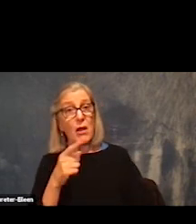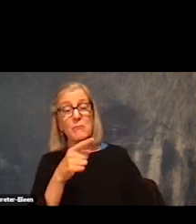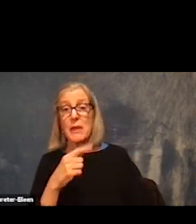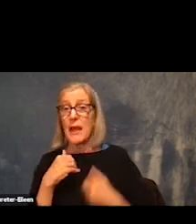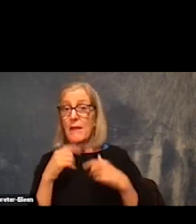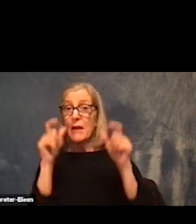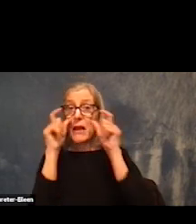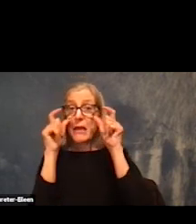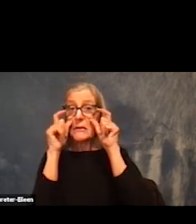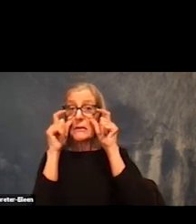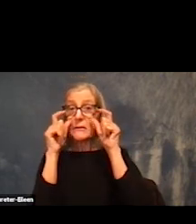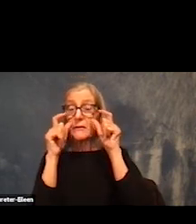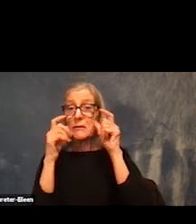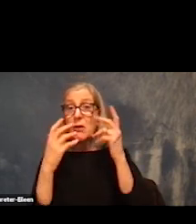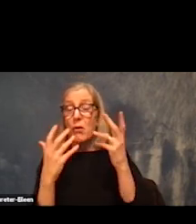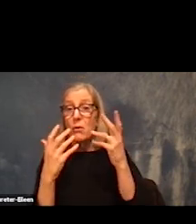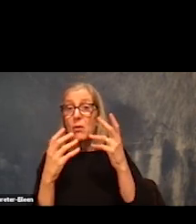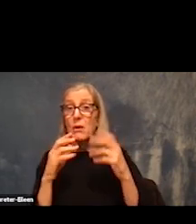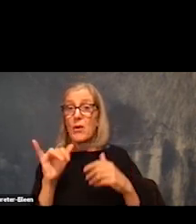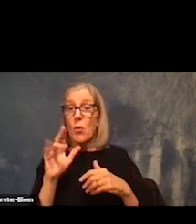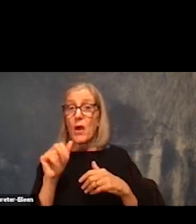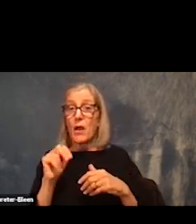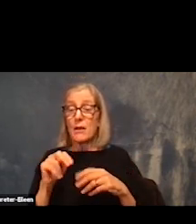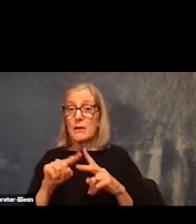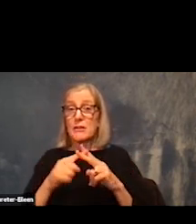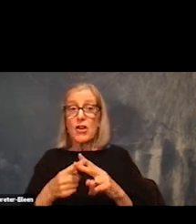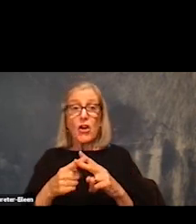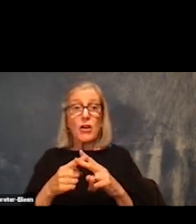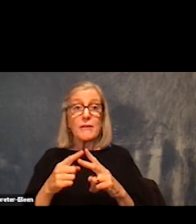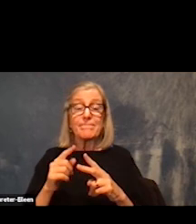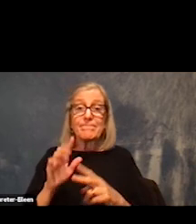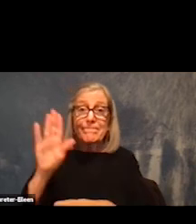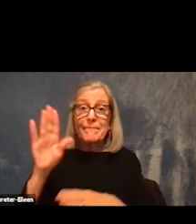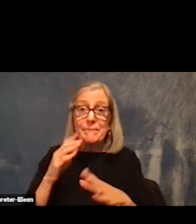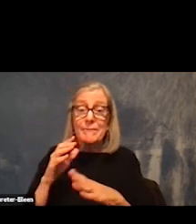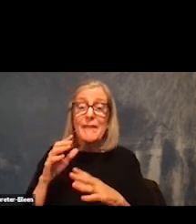So until Juan started advocating for himself in week 3 and 4,